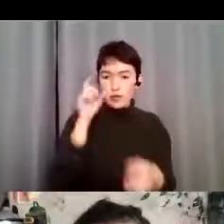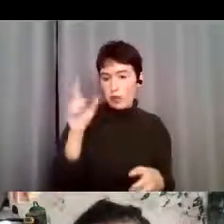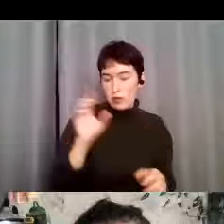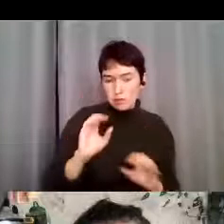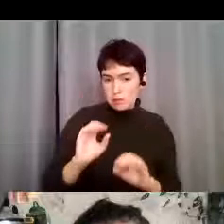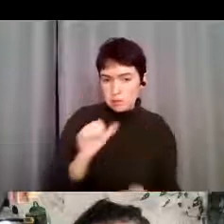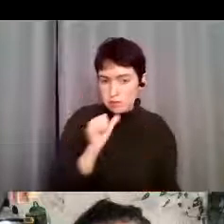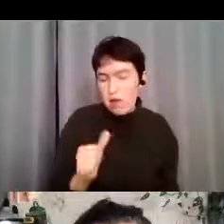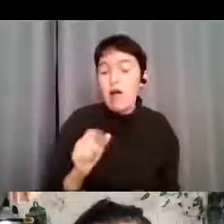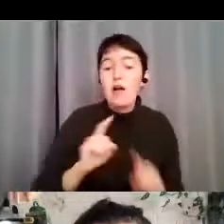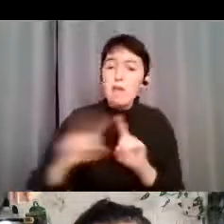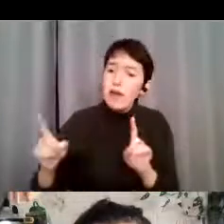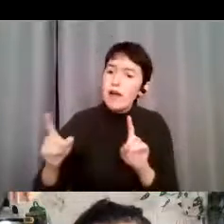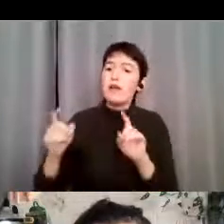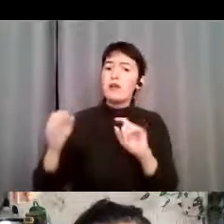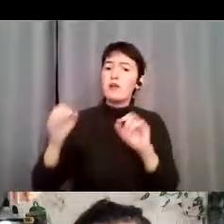And so this